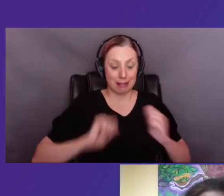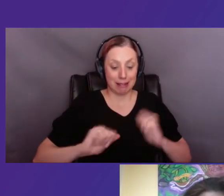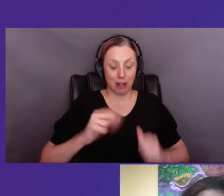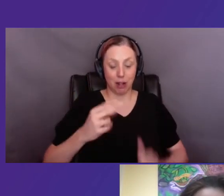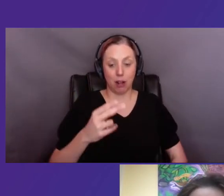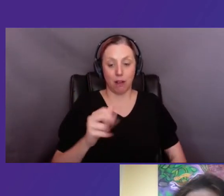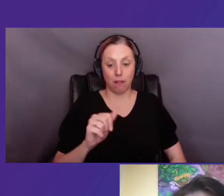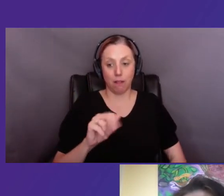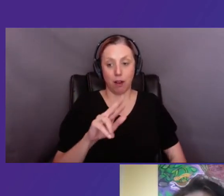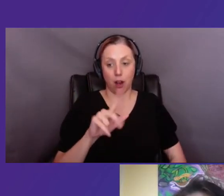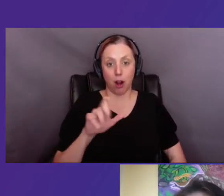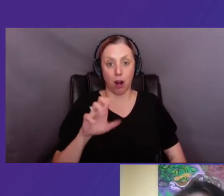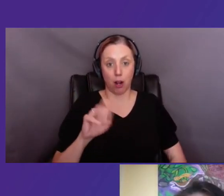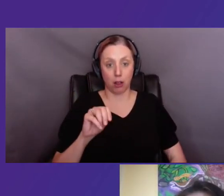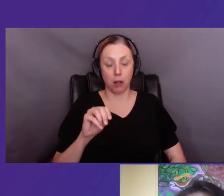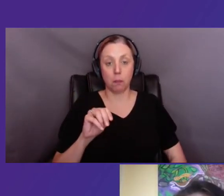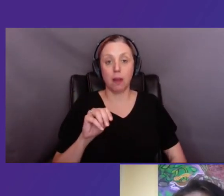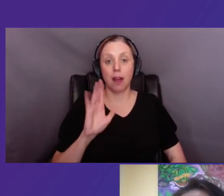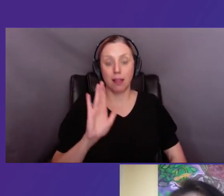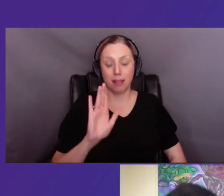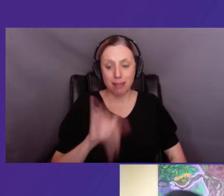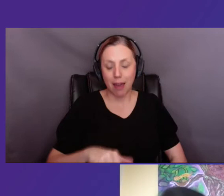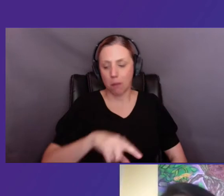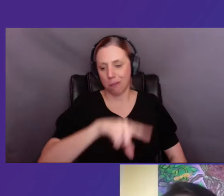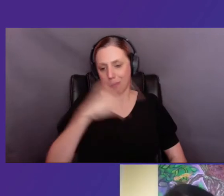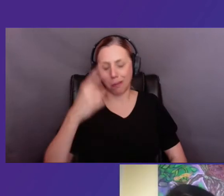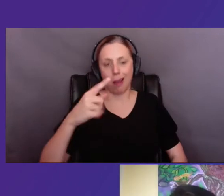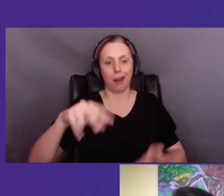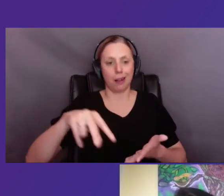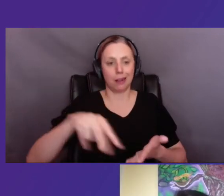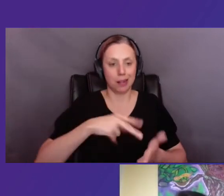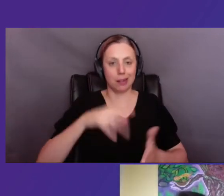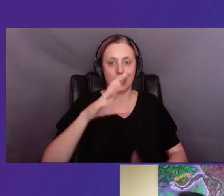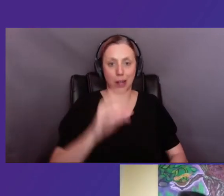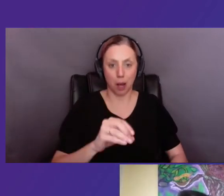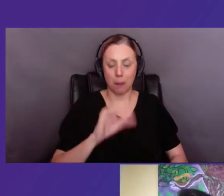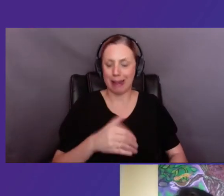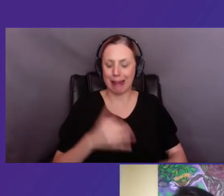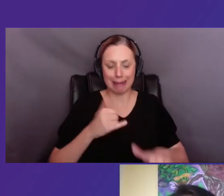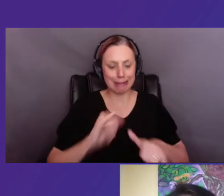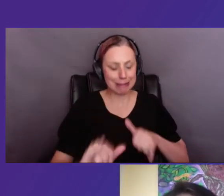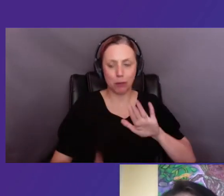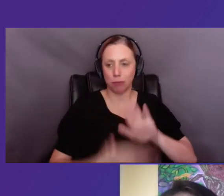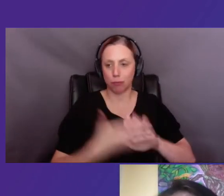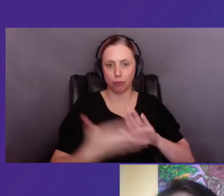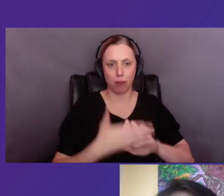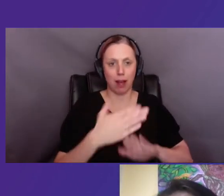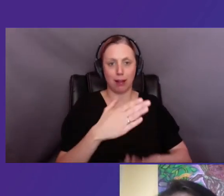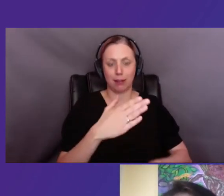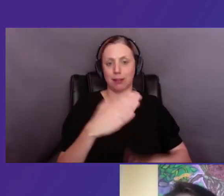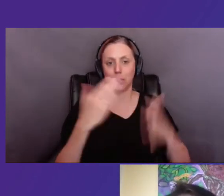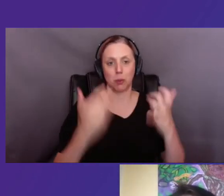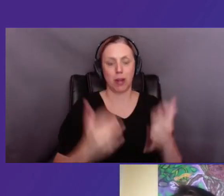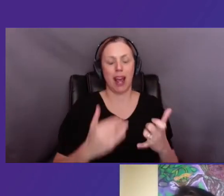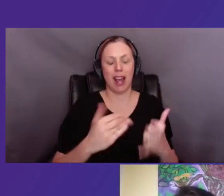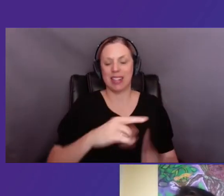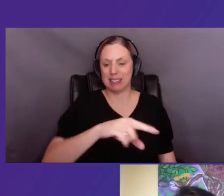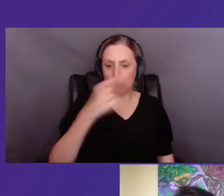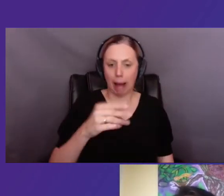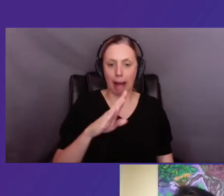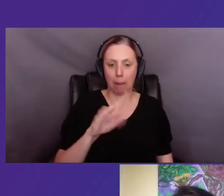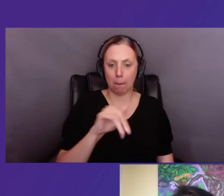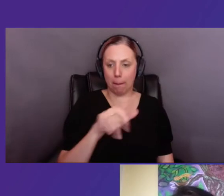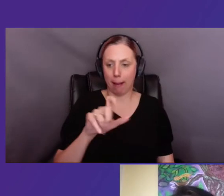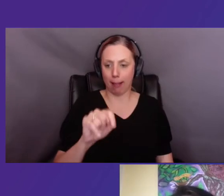the Black ballet company that it was and still maintained. So that what you're